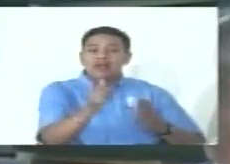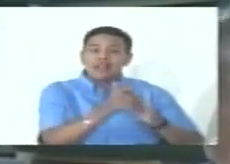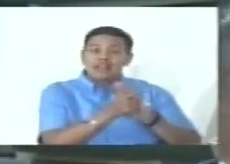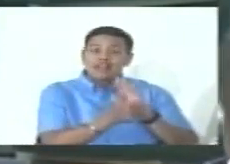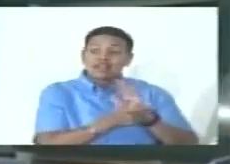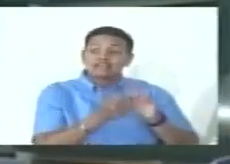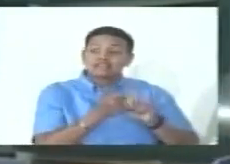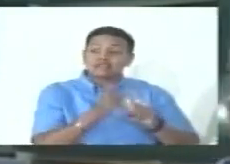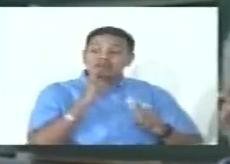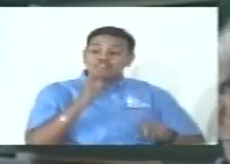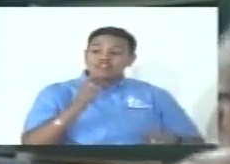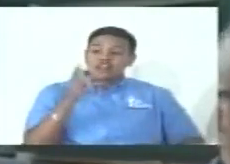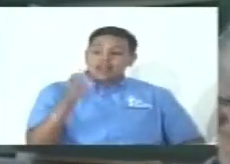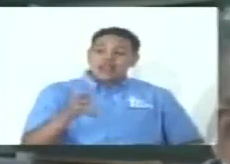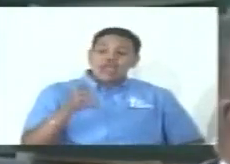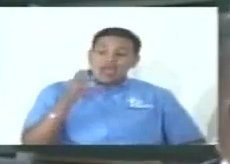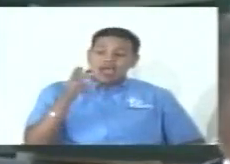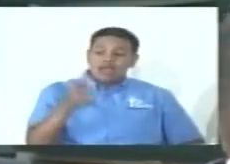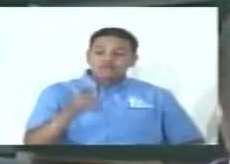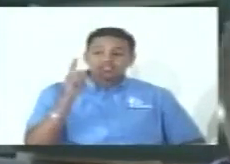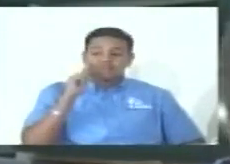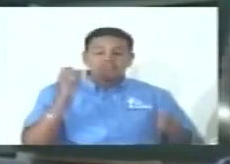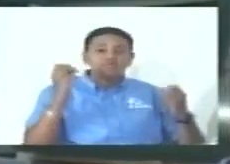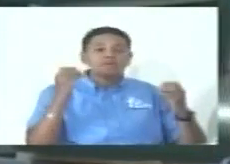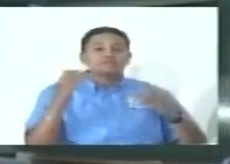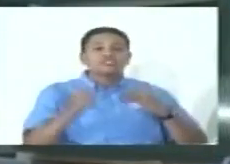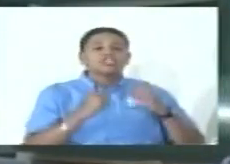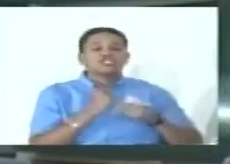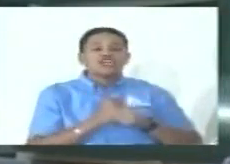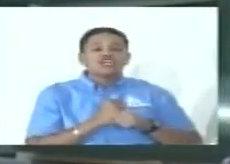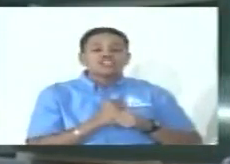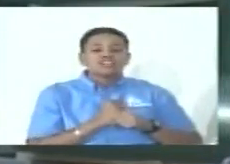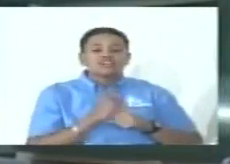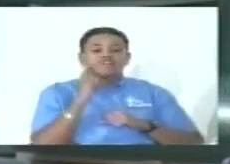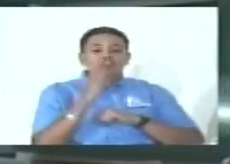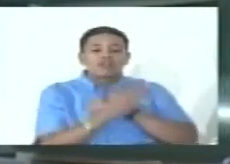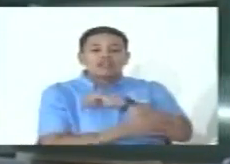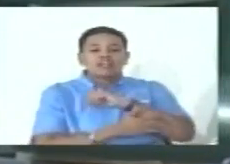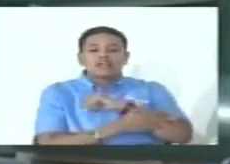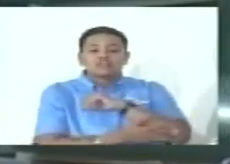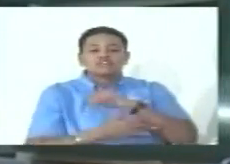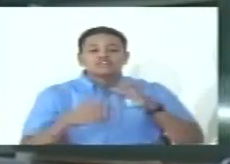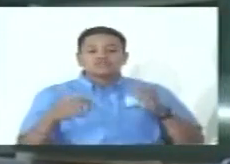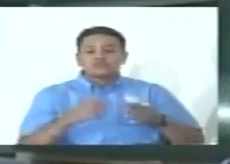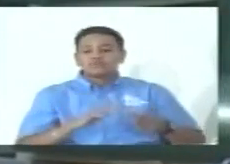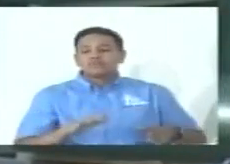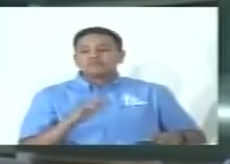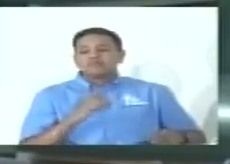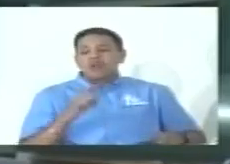been languishing for decades to the nation's Parliament.